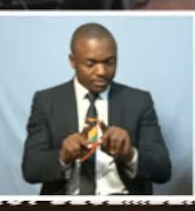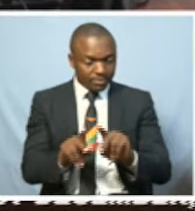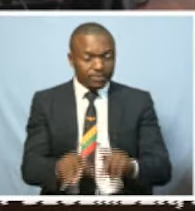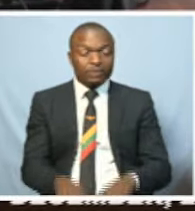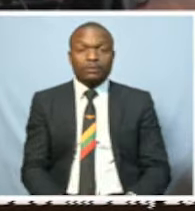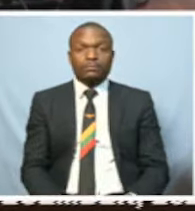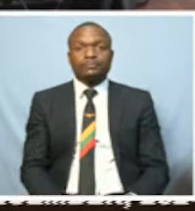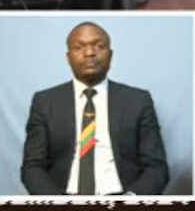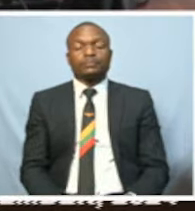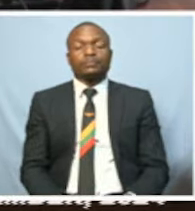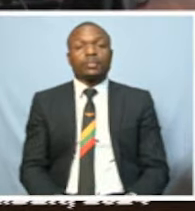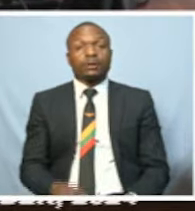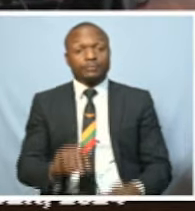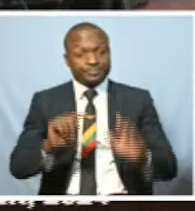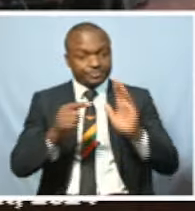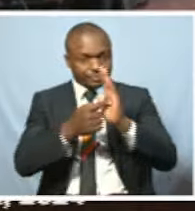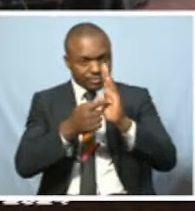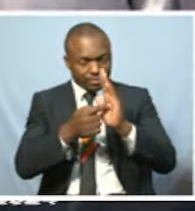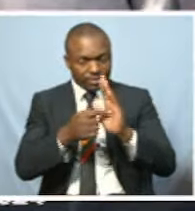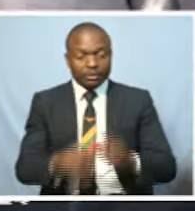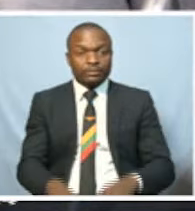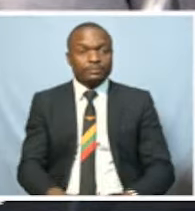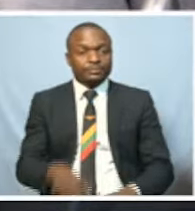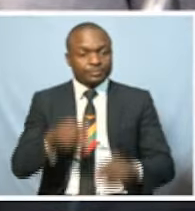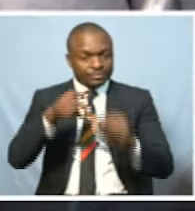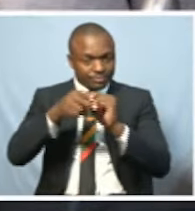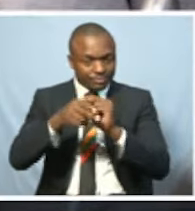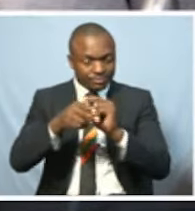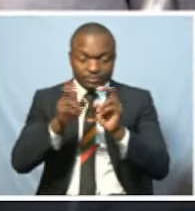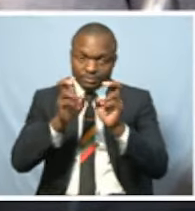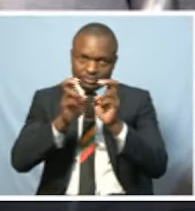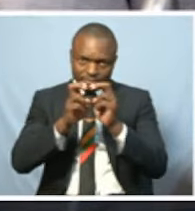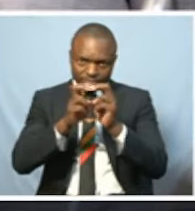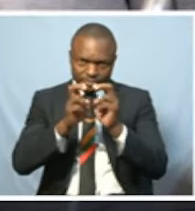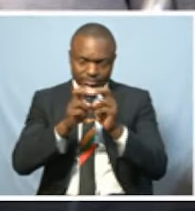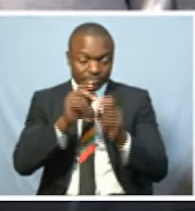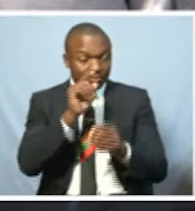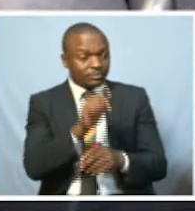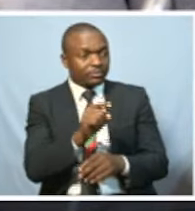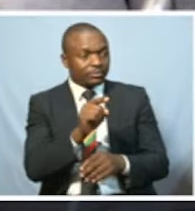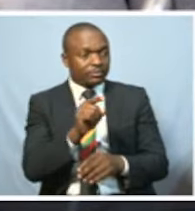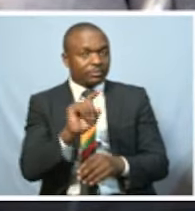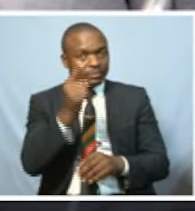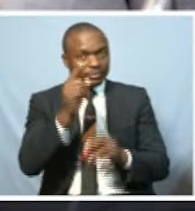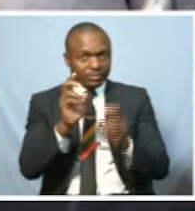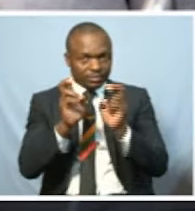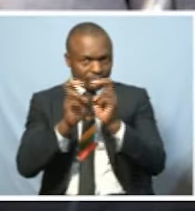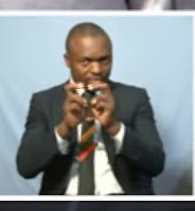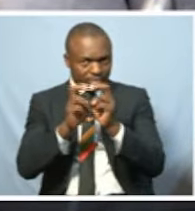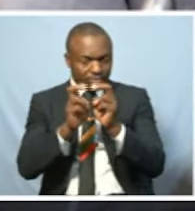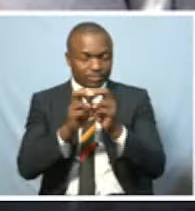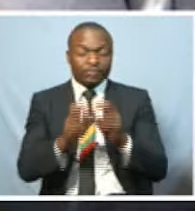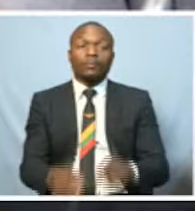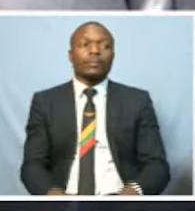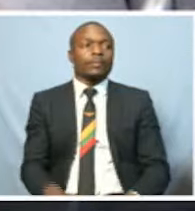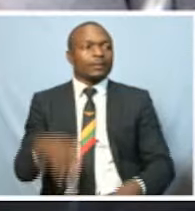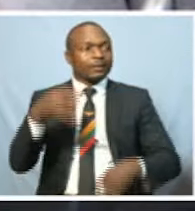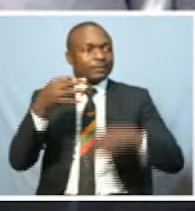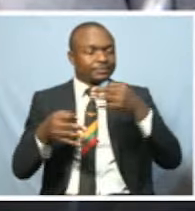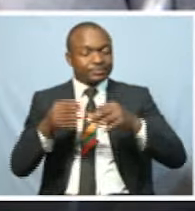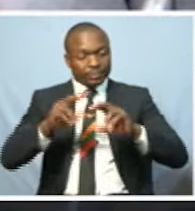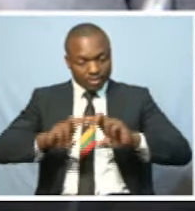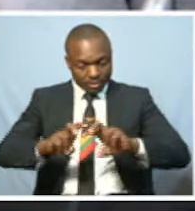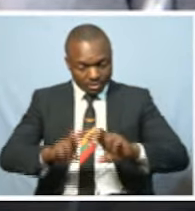to the point to say that we terminated a contract, he meant the first contract. If you check through